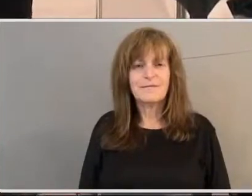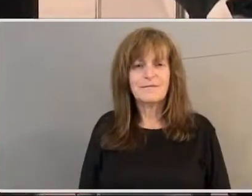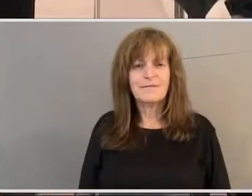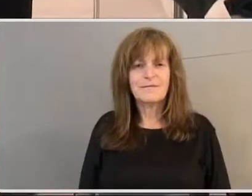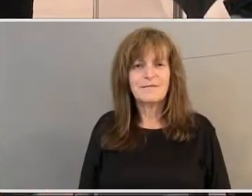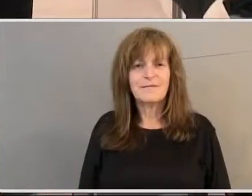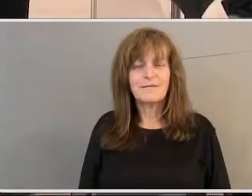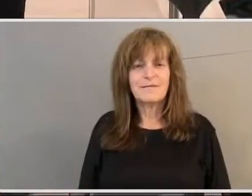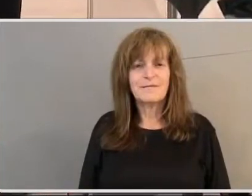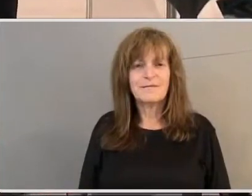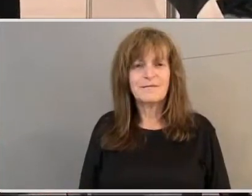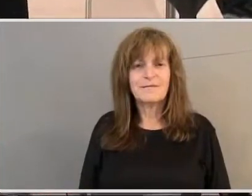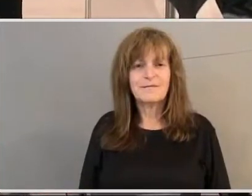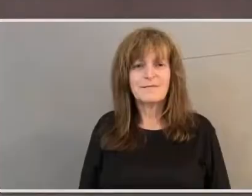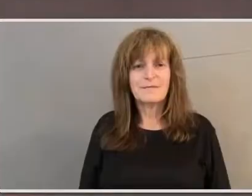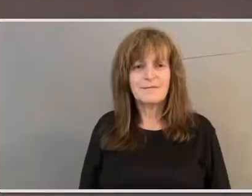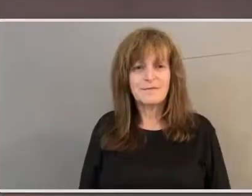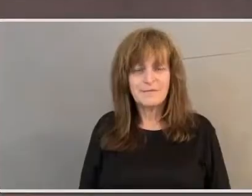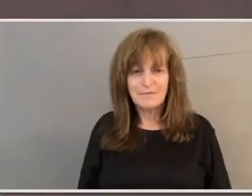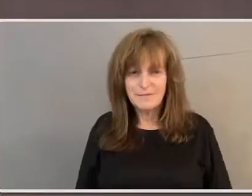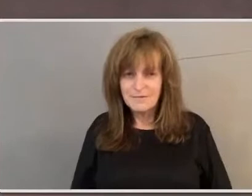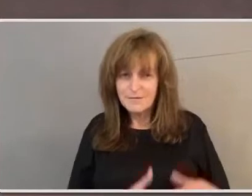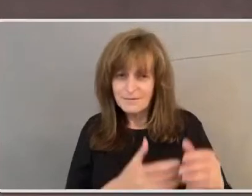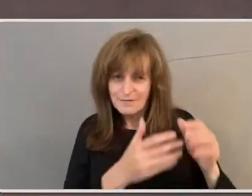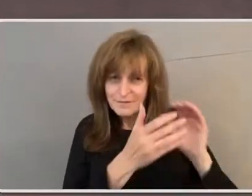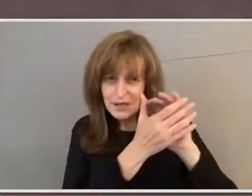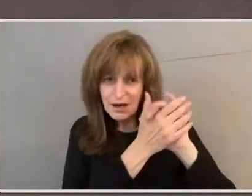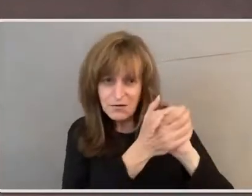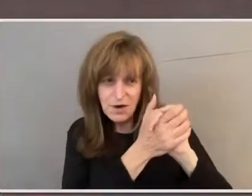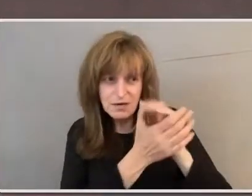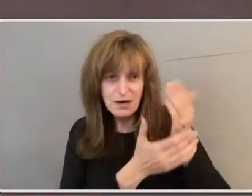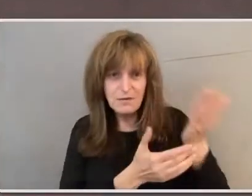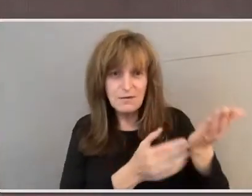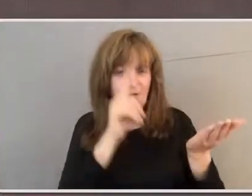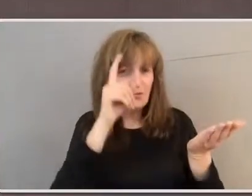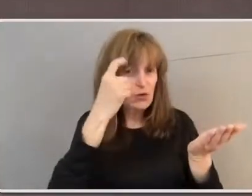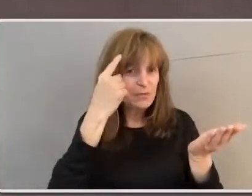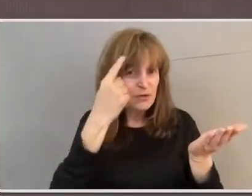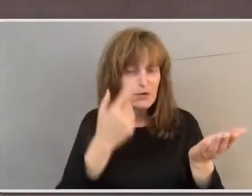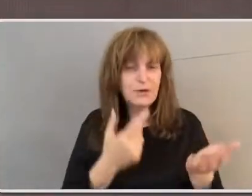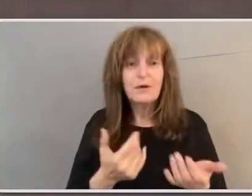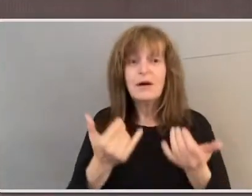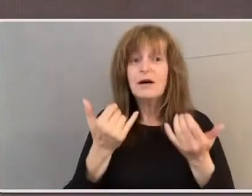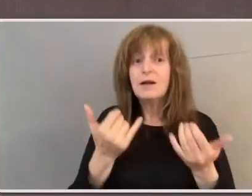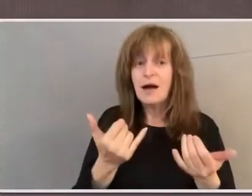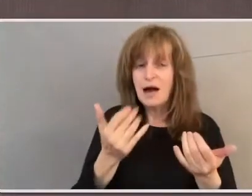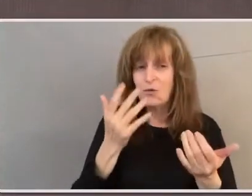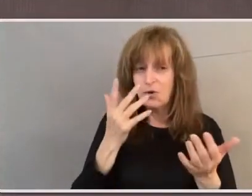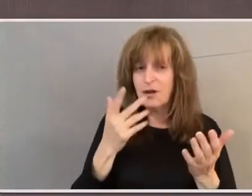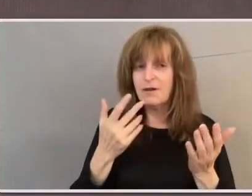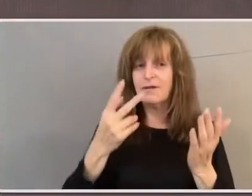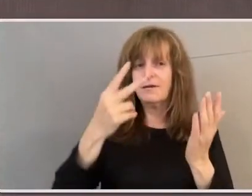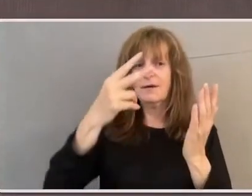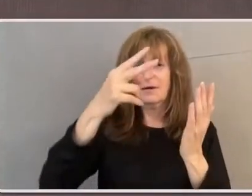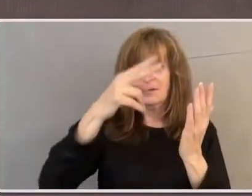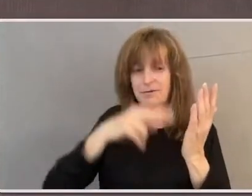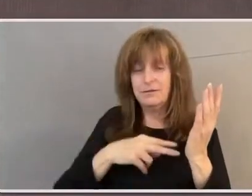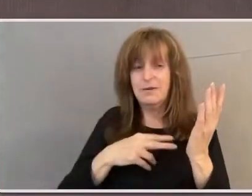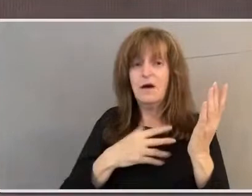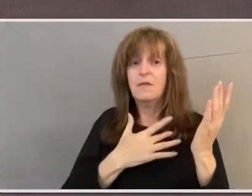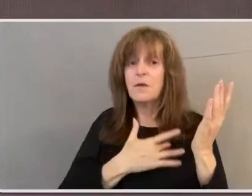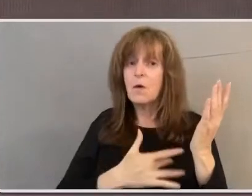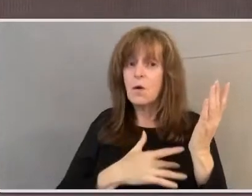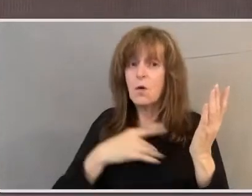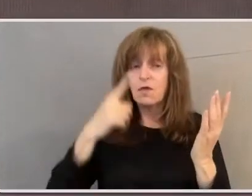Congratulations, Premier. I will now administer the oath of allegiance and members of the Executive Council to the ministers as a